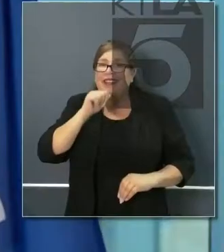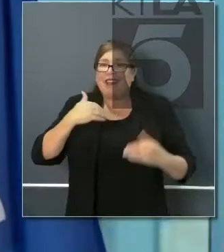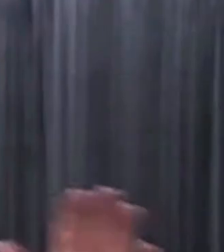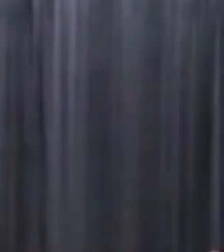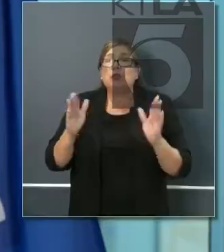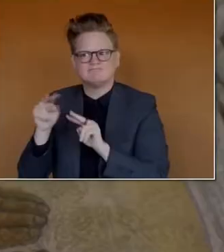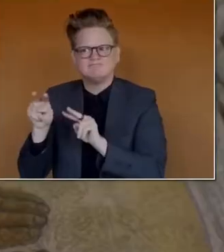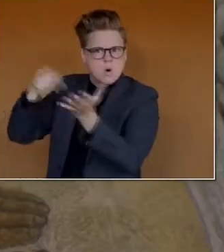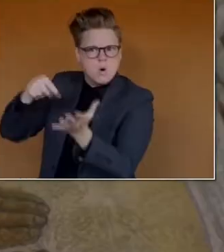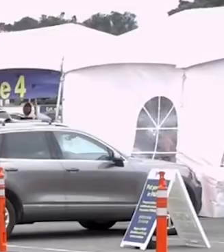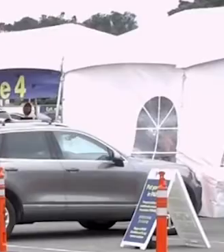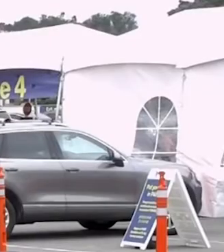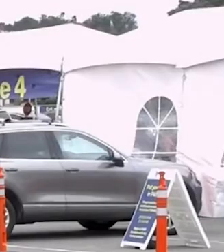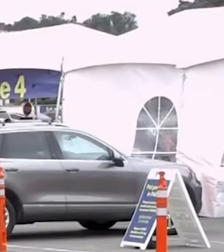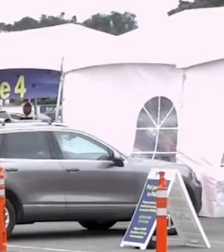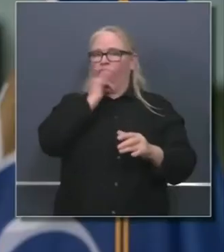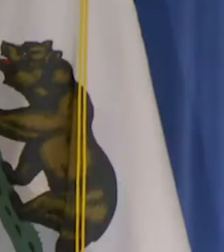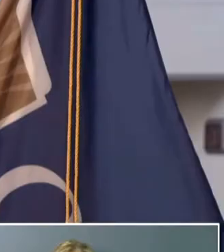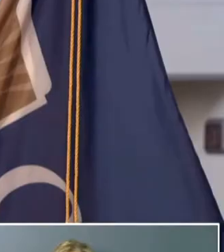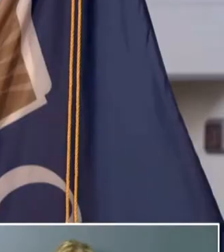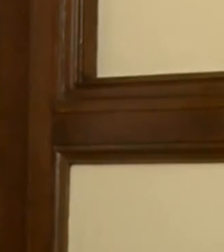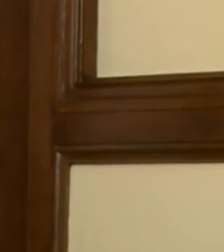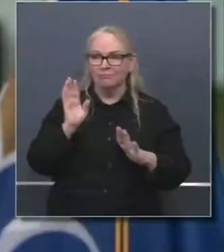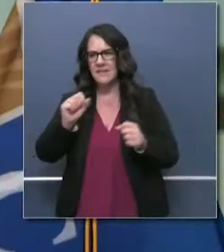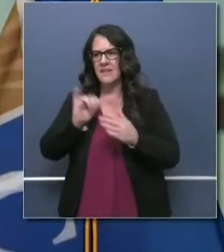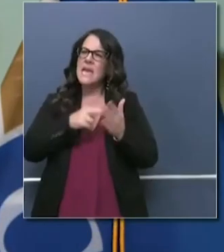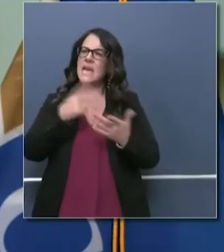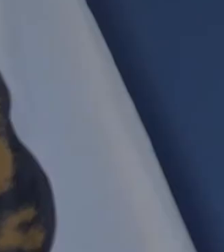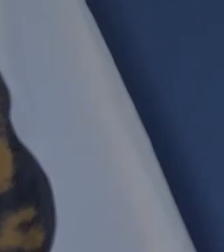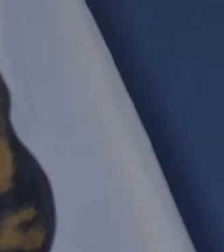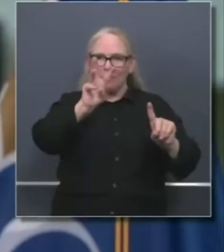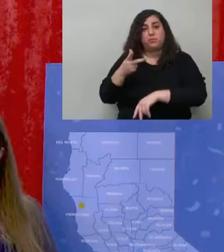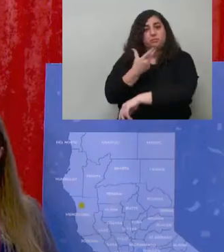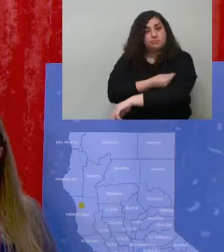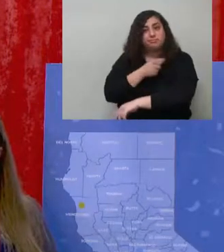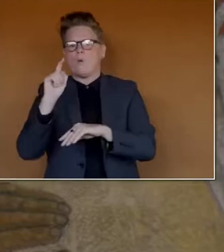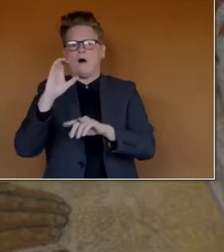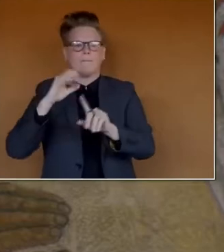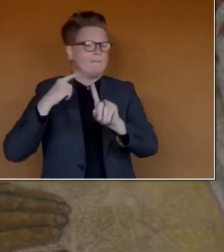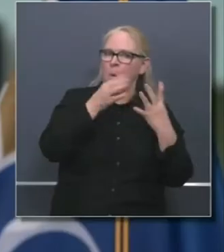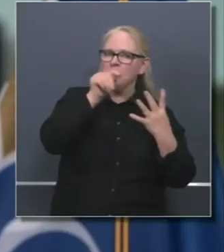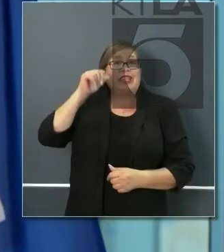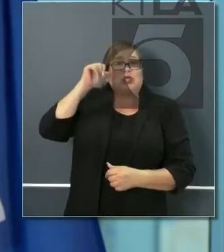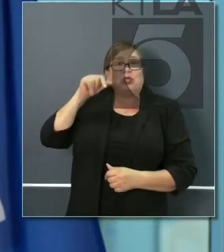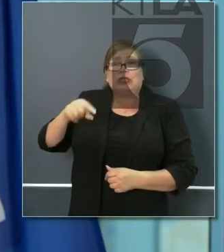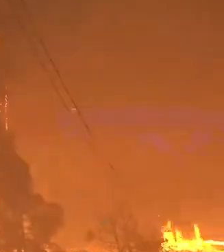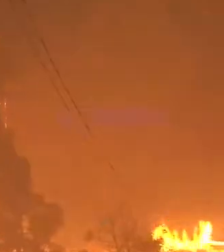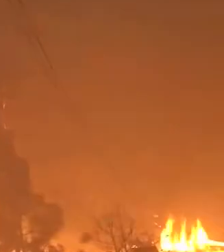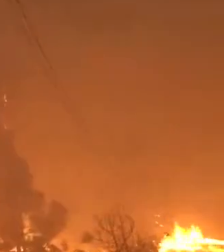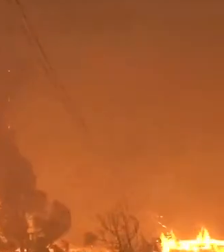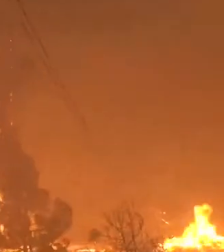city is the bomb of your city making hay. Throw up a finger if you feel the same way. There's some putting it down for California. I, hey.